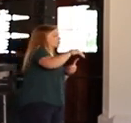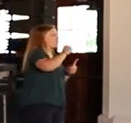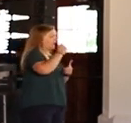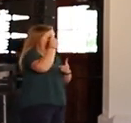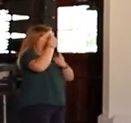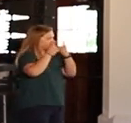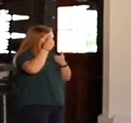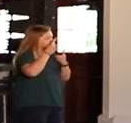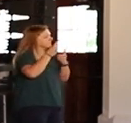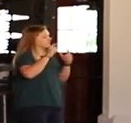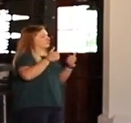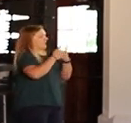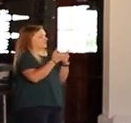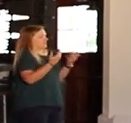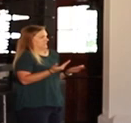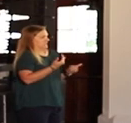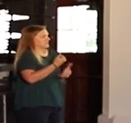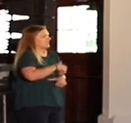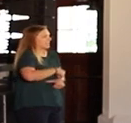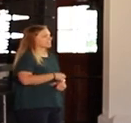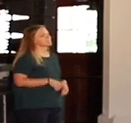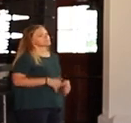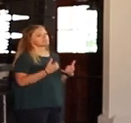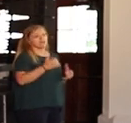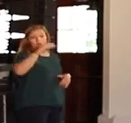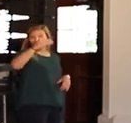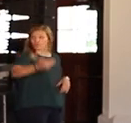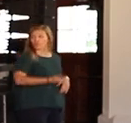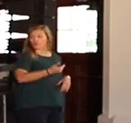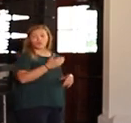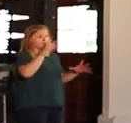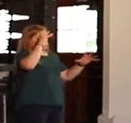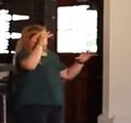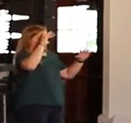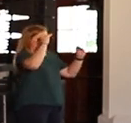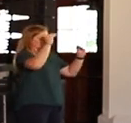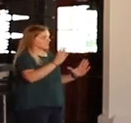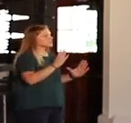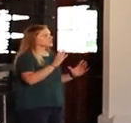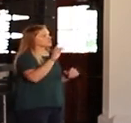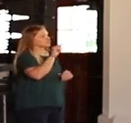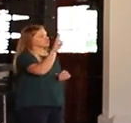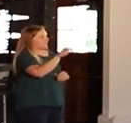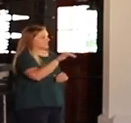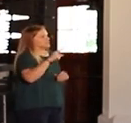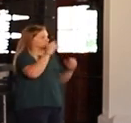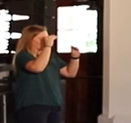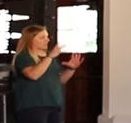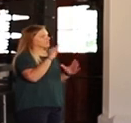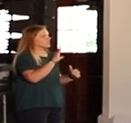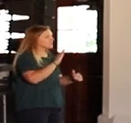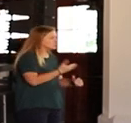times. It is my great pleasure now to introduce Professor Tracy Laird. She is professor of